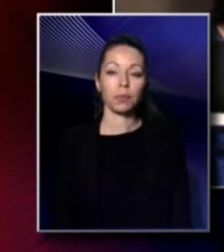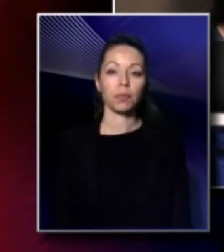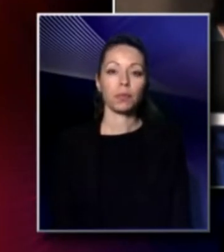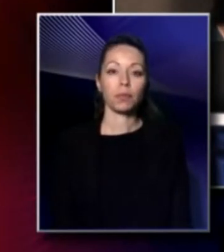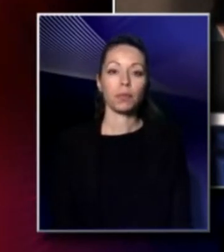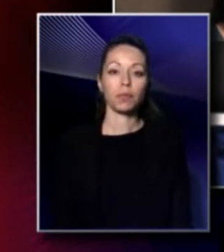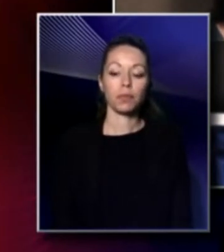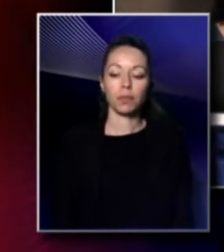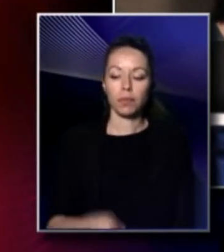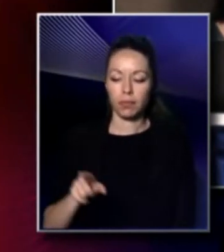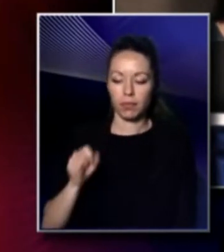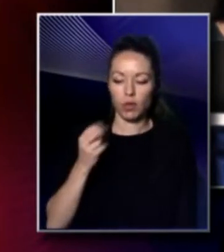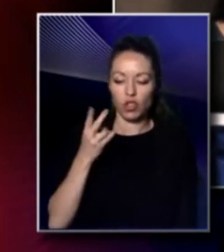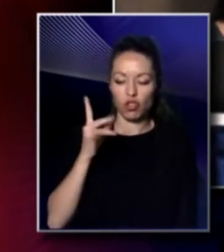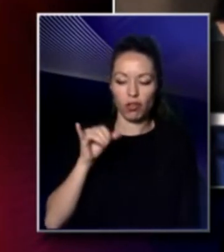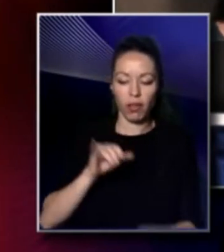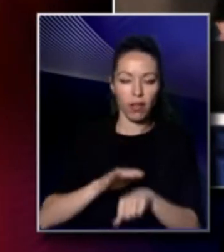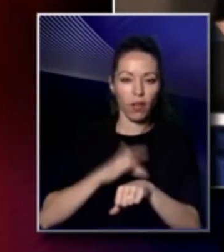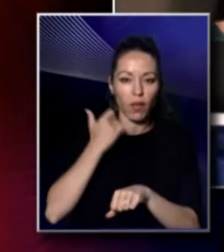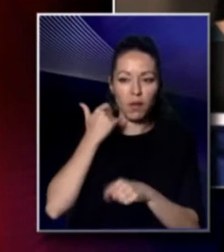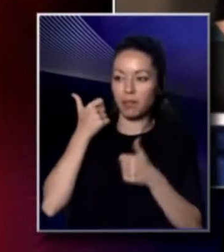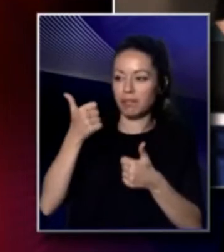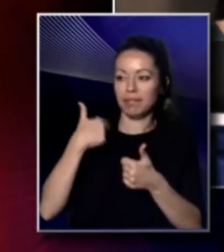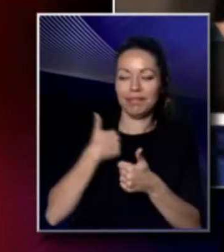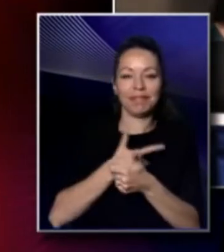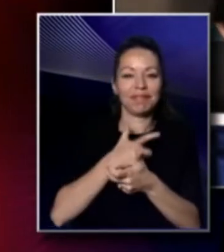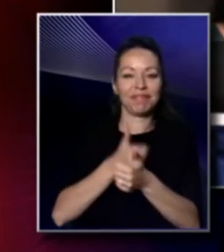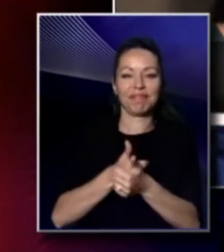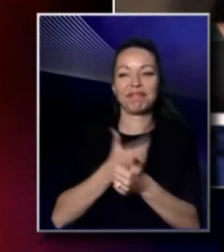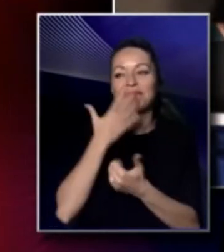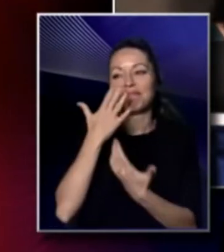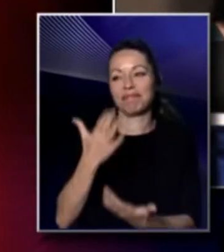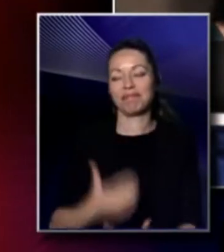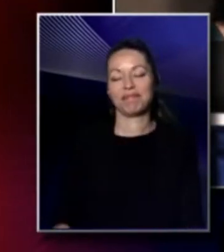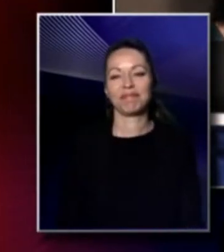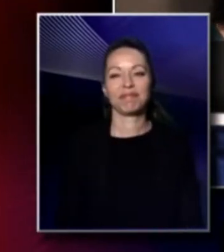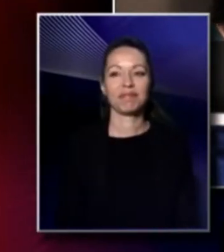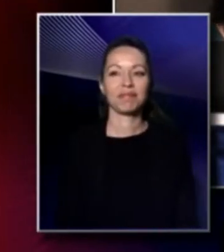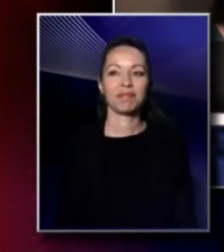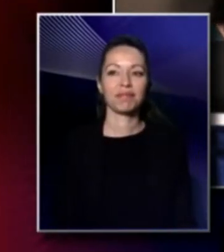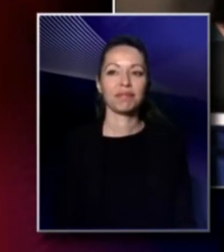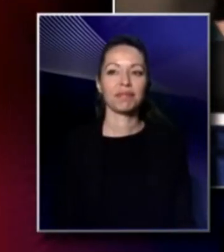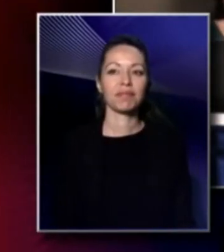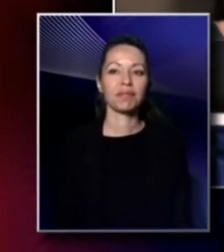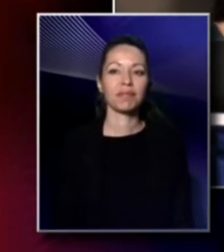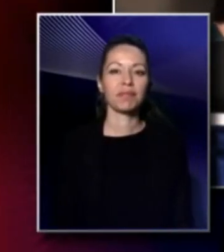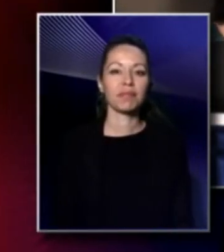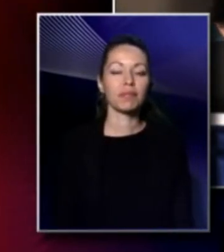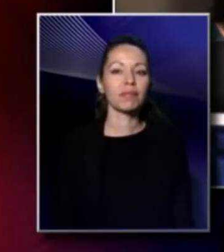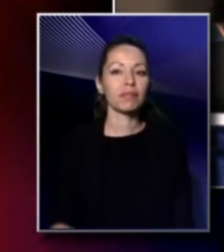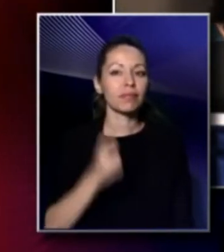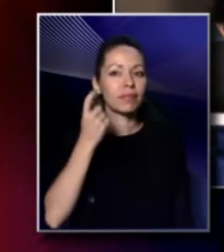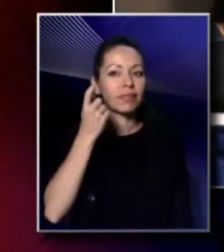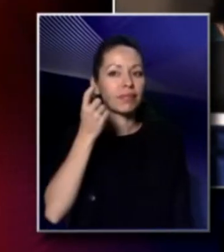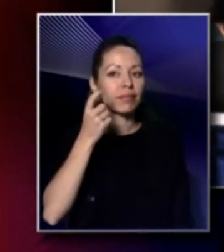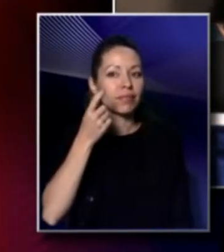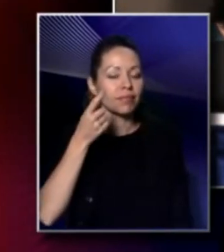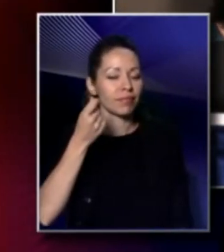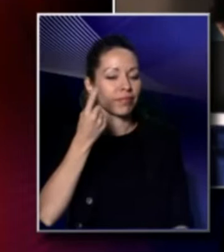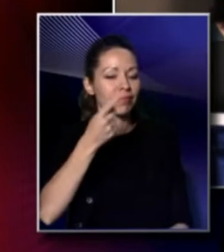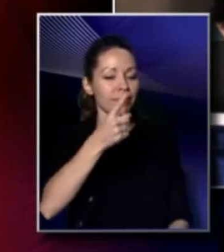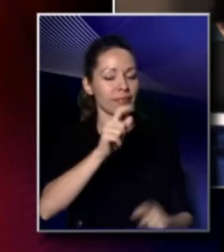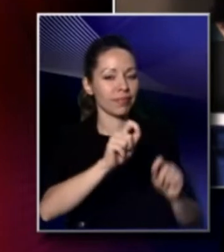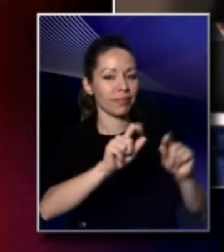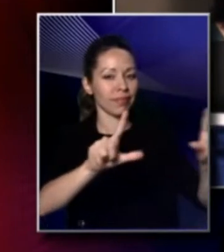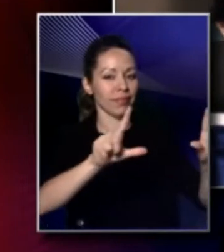Great, Okay. thank you so much. We are up to speed. I think there's a lag, so there's a little bit